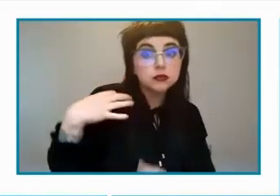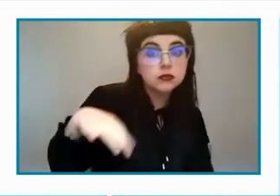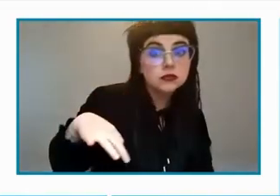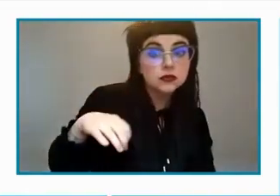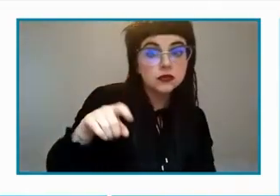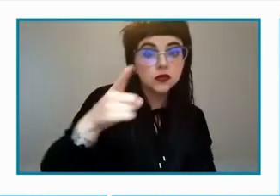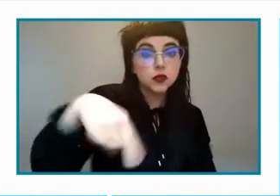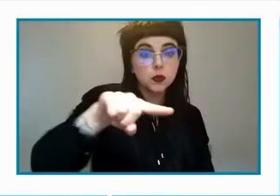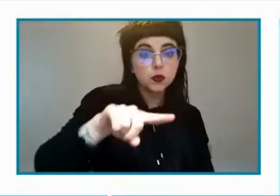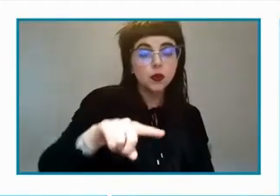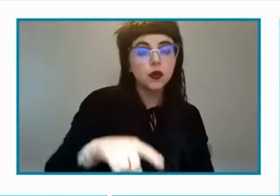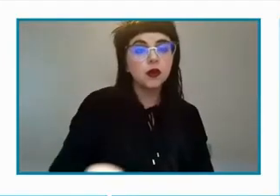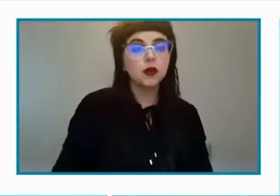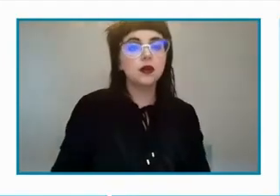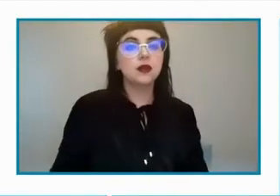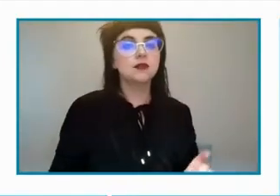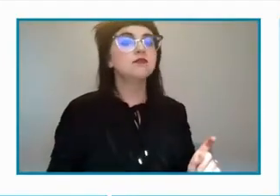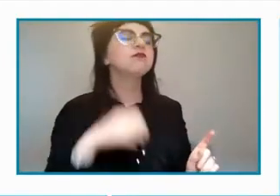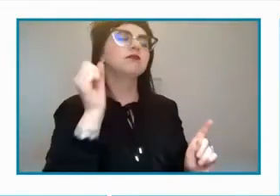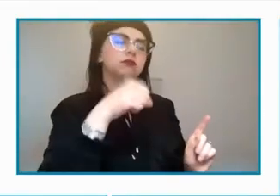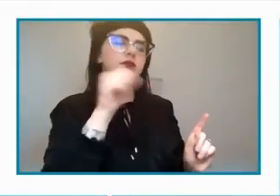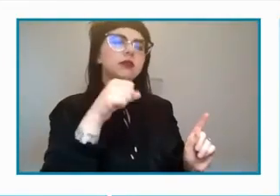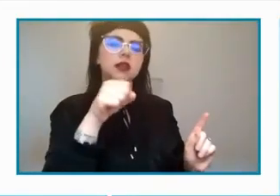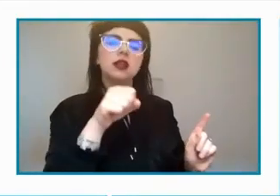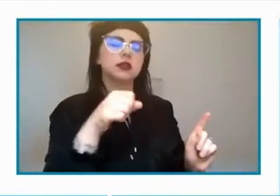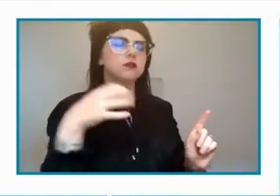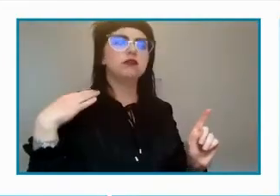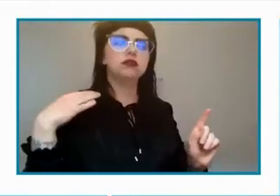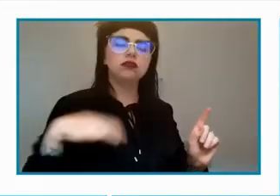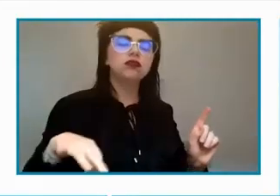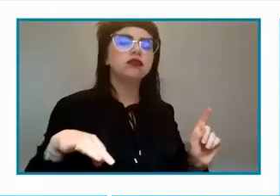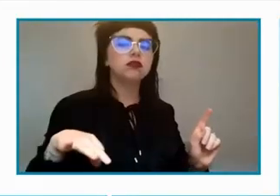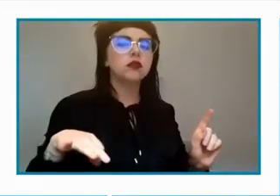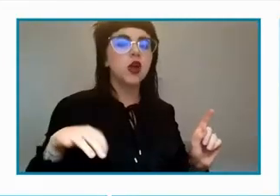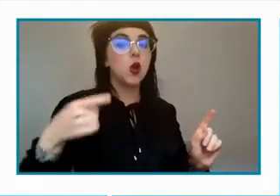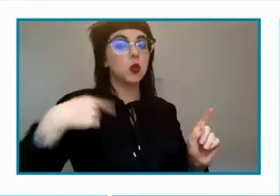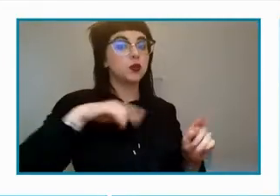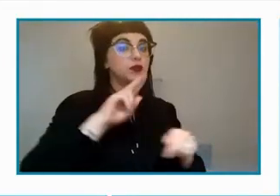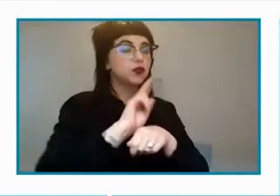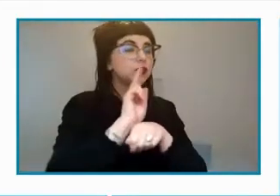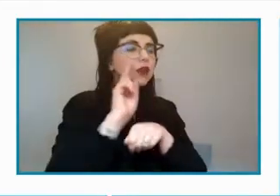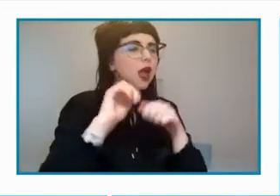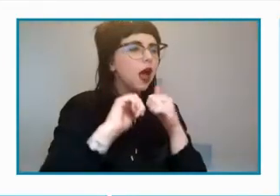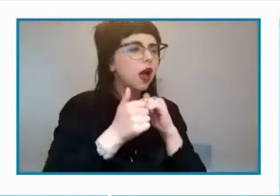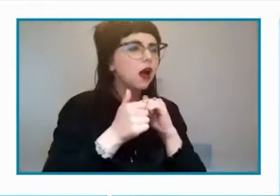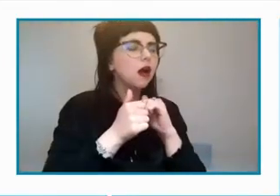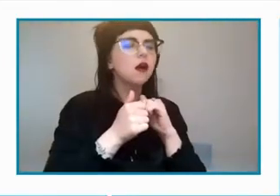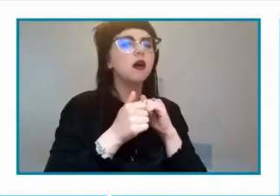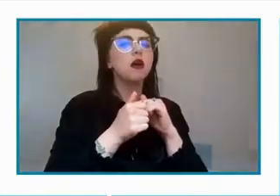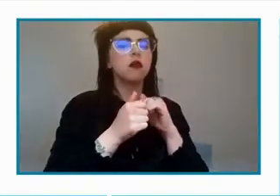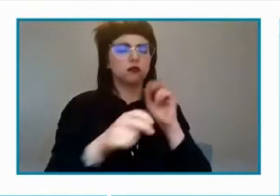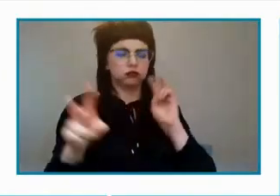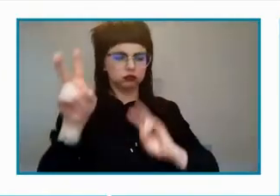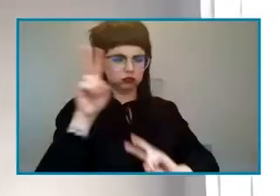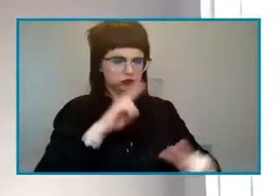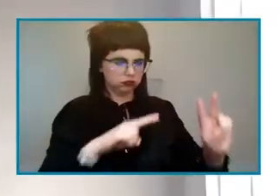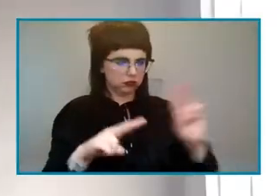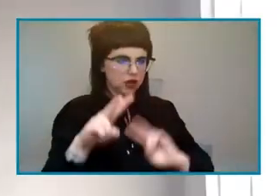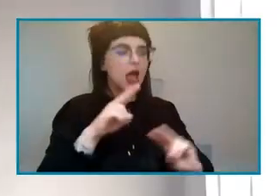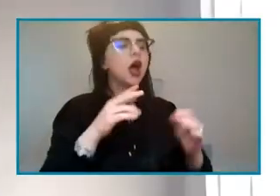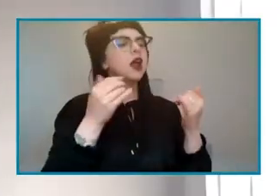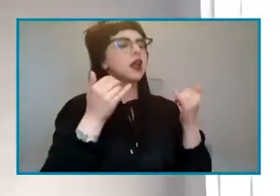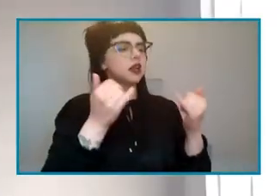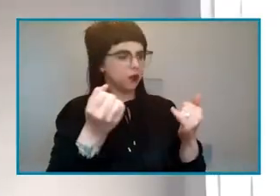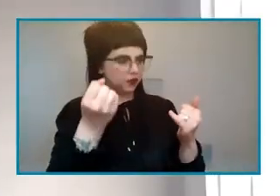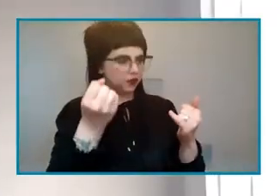Yeah, it's been very helpful. We've used it in terms of, well, looking it over, and now I have the outcomes, the short term, the